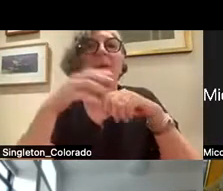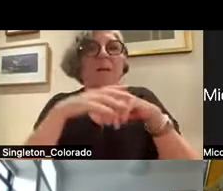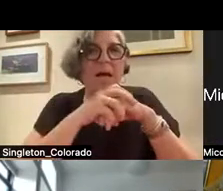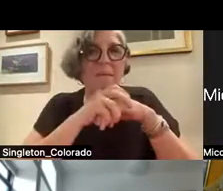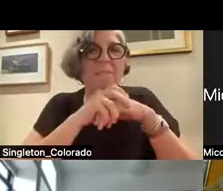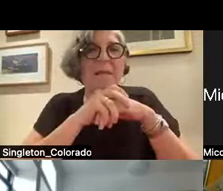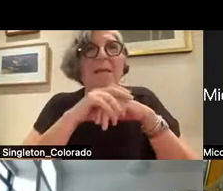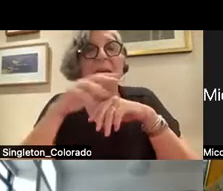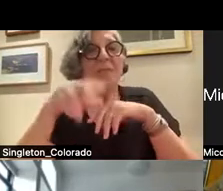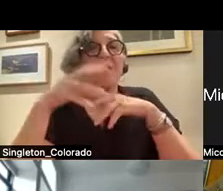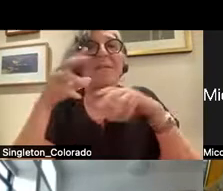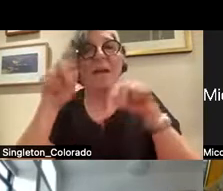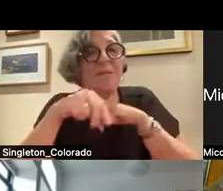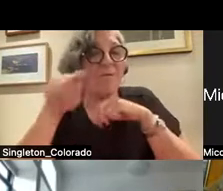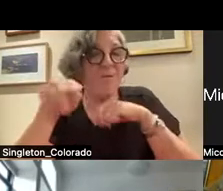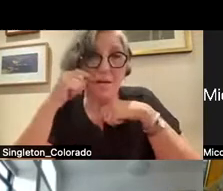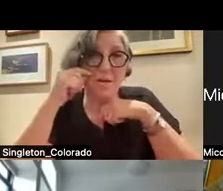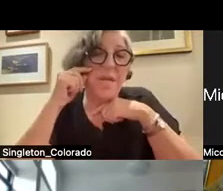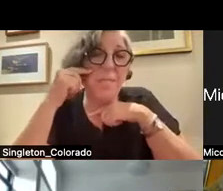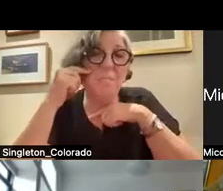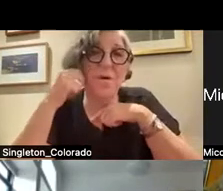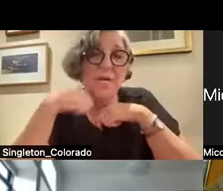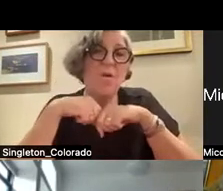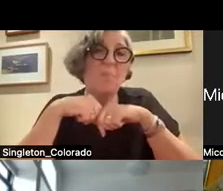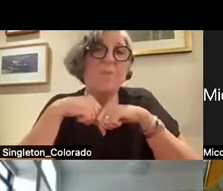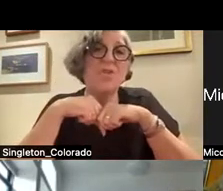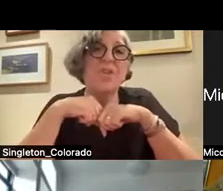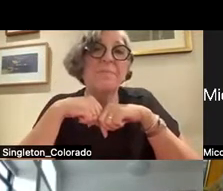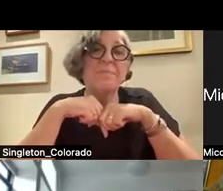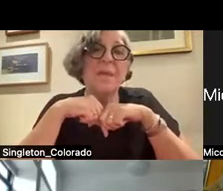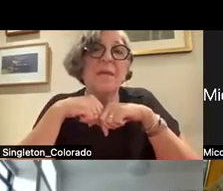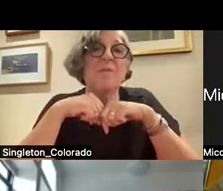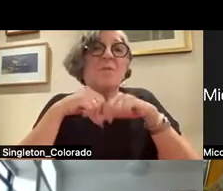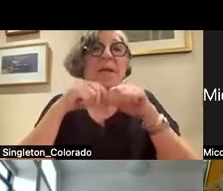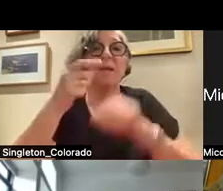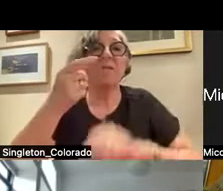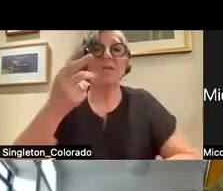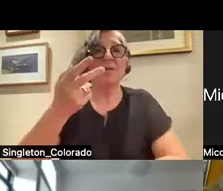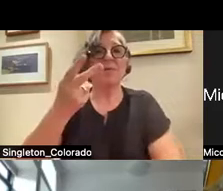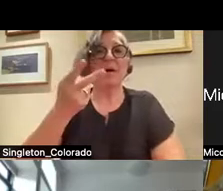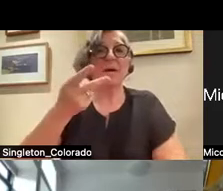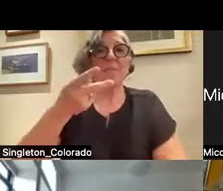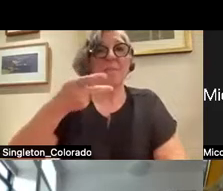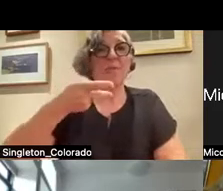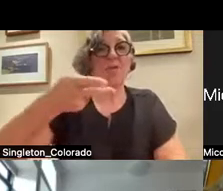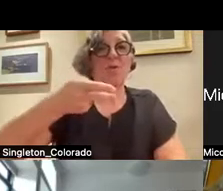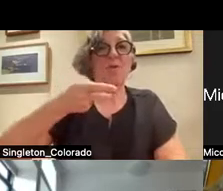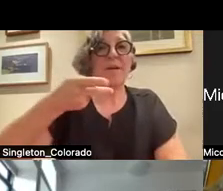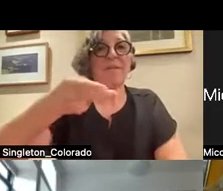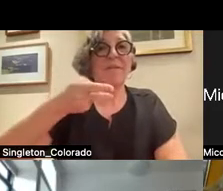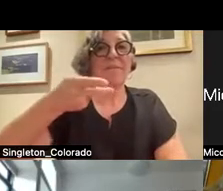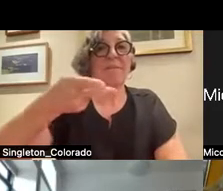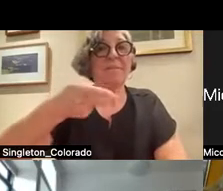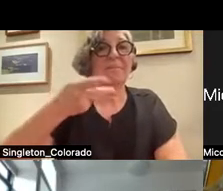several. Now there's another thing called number incorporation. So I can do 2